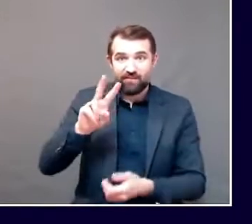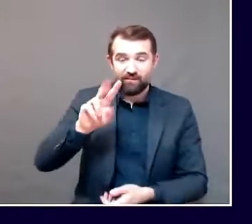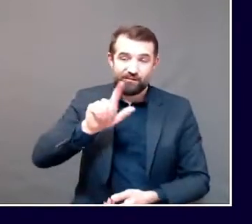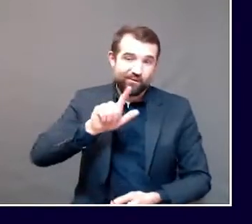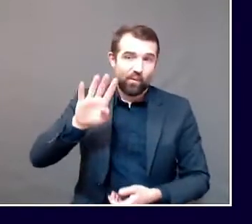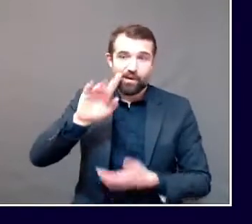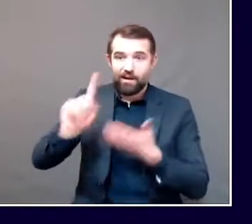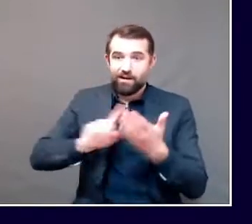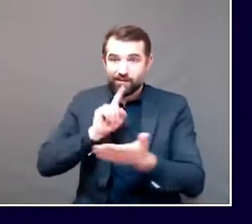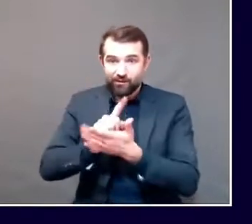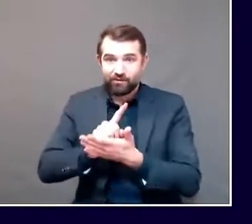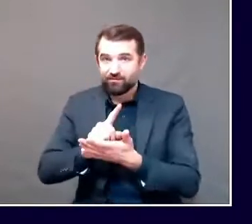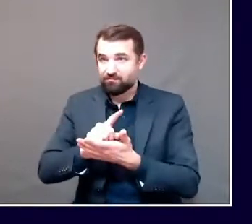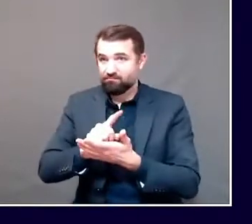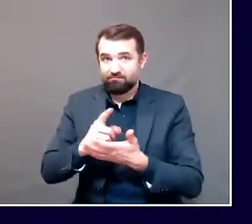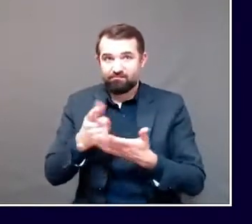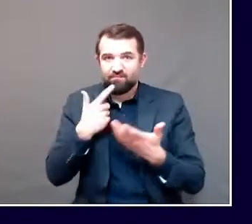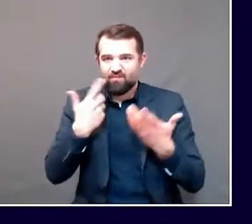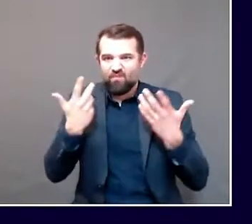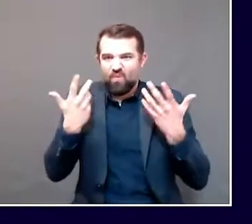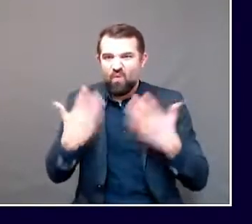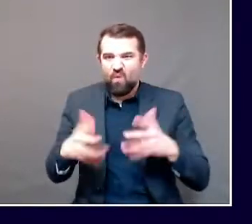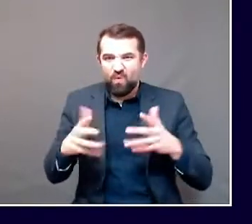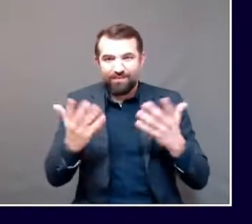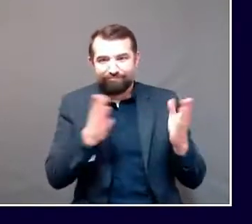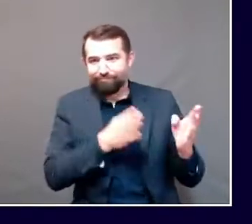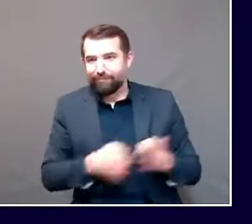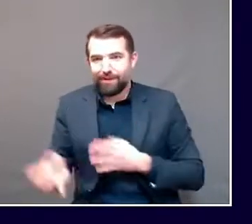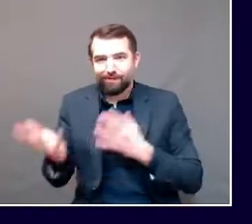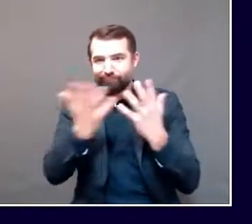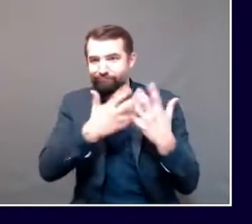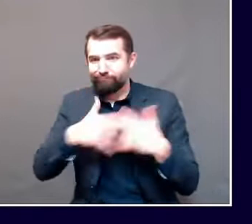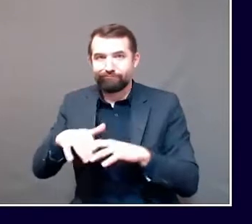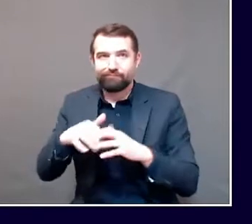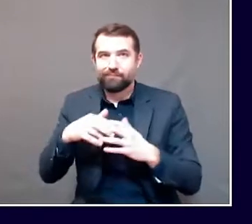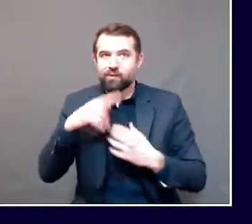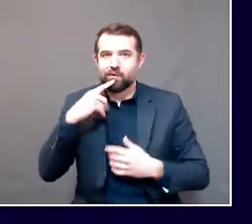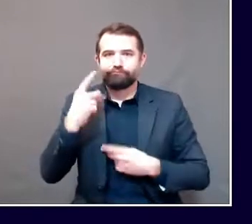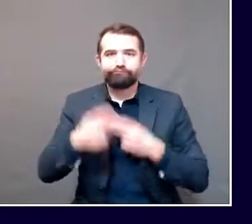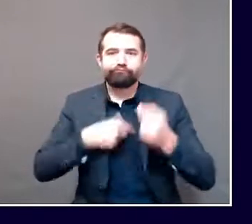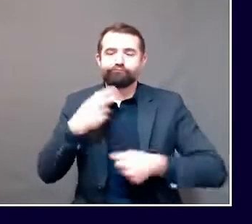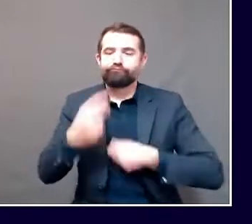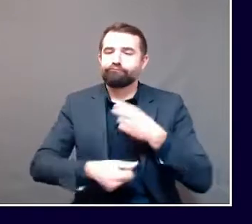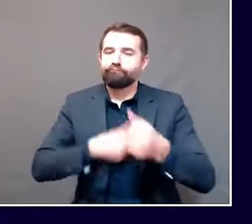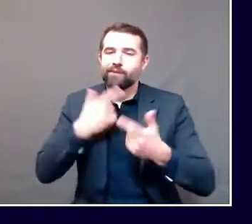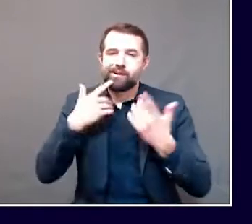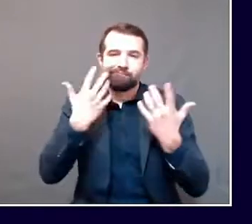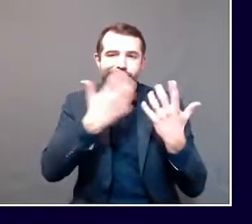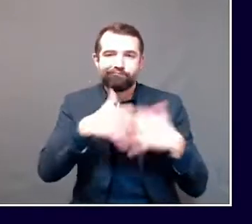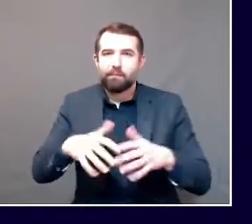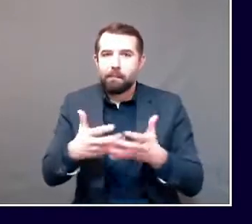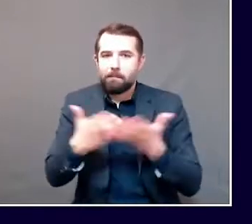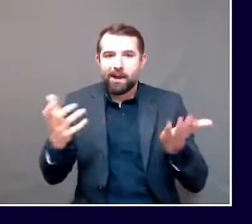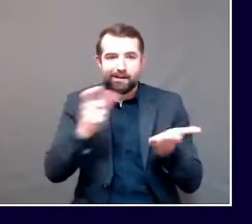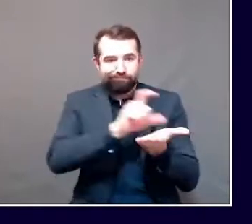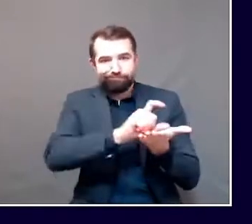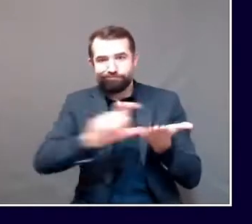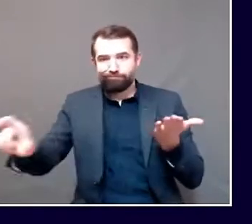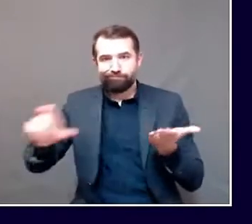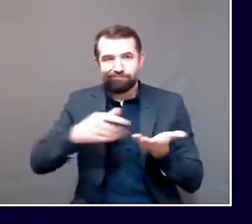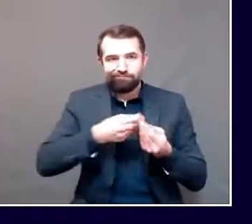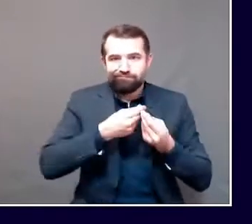being put into place, and we're also accelerating those by furnishing as much vaccine to those locations as we